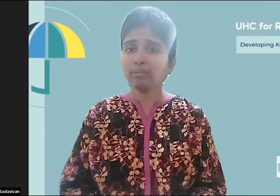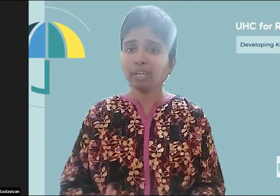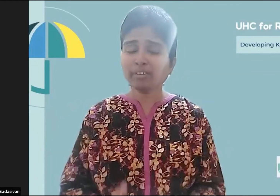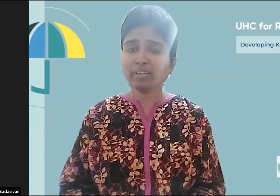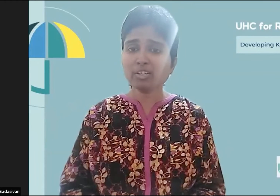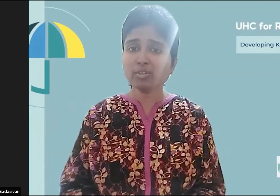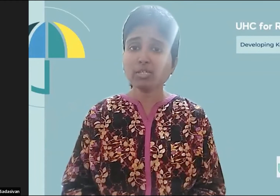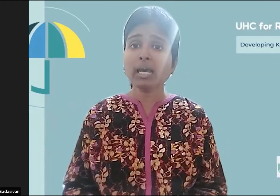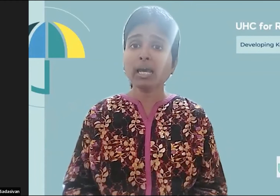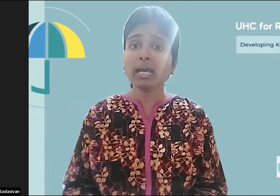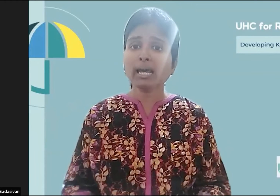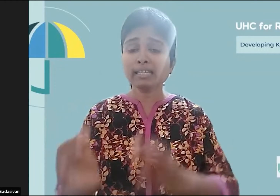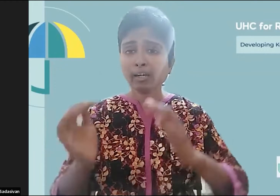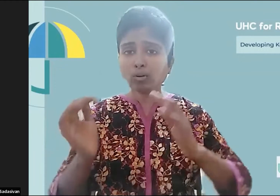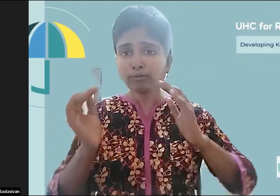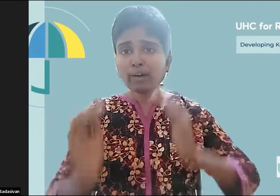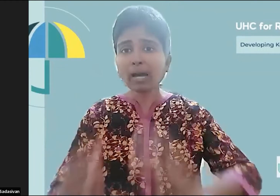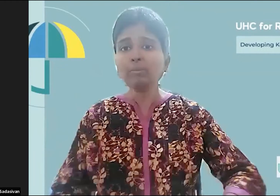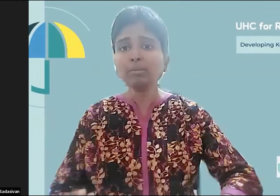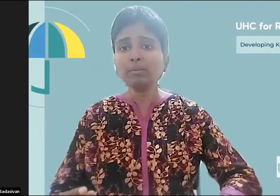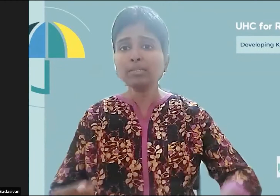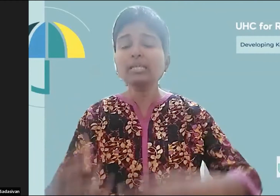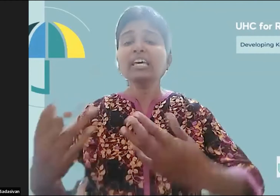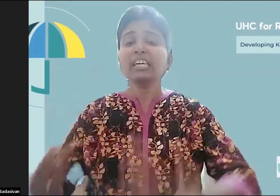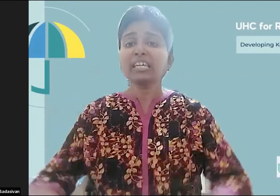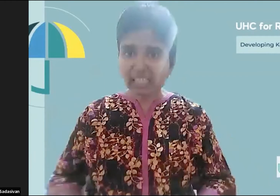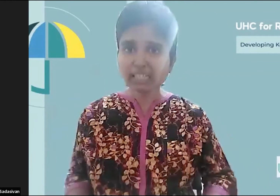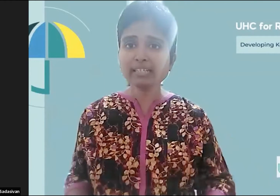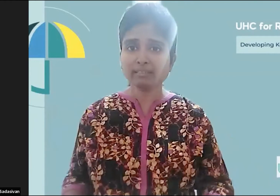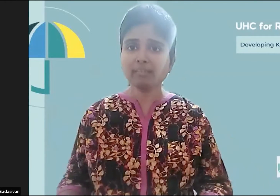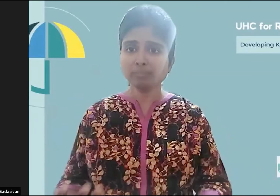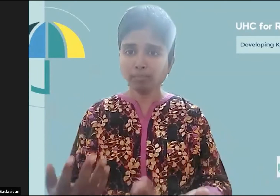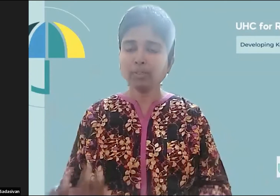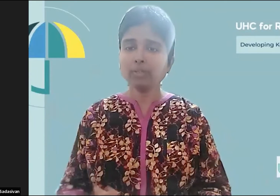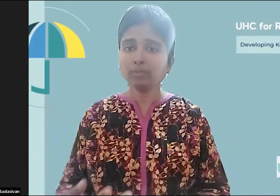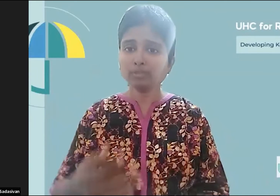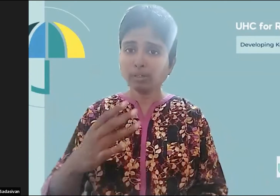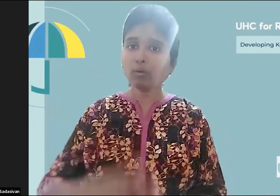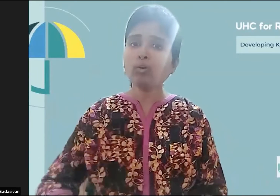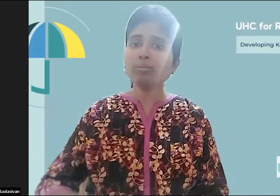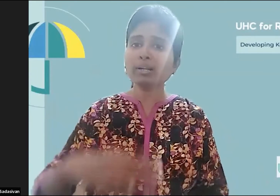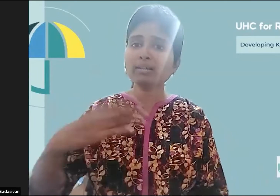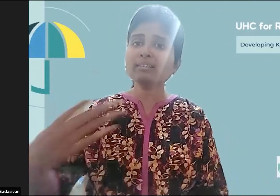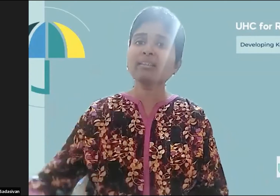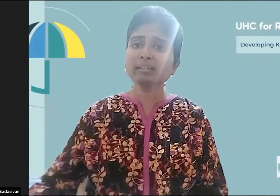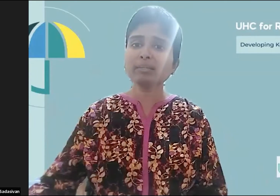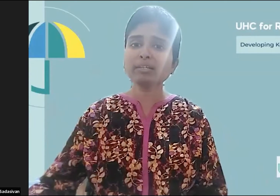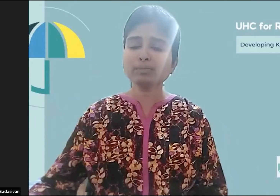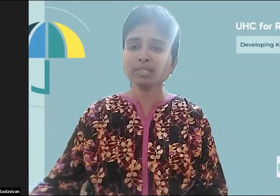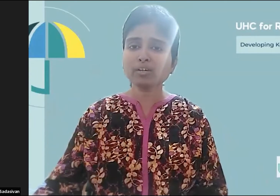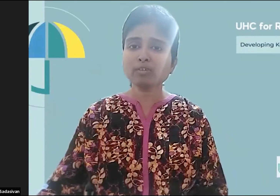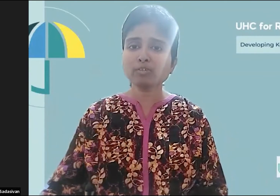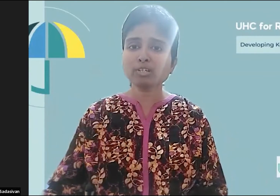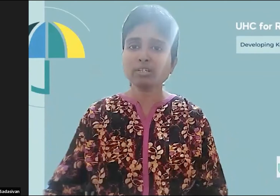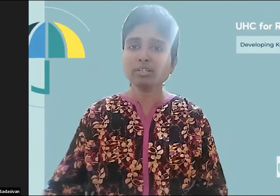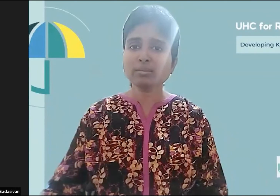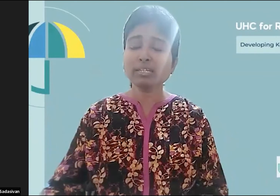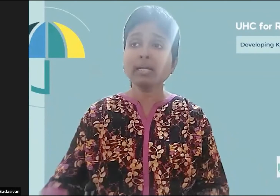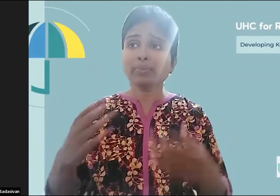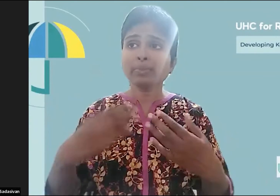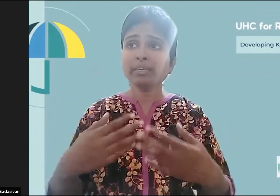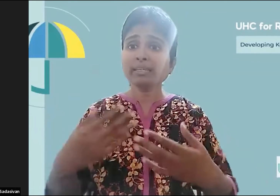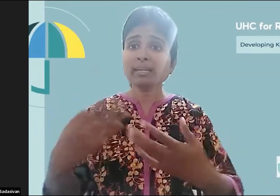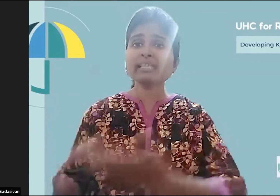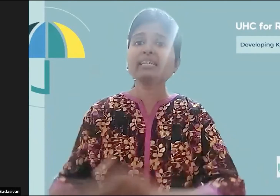having behavioral issues, and their own family members killed the own brother killed the brother with psychosocial